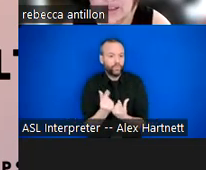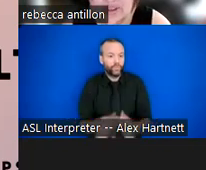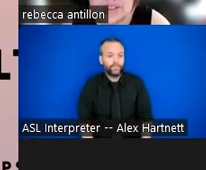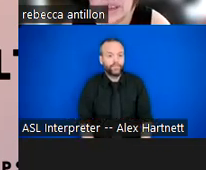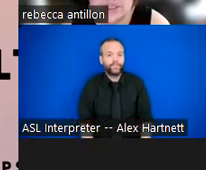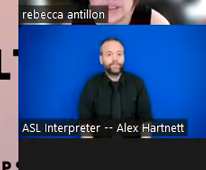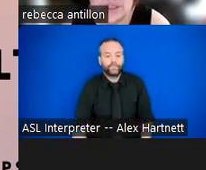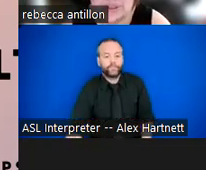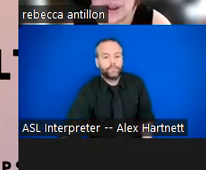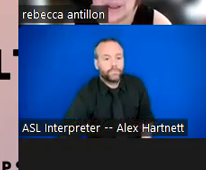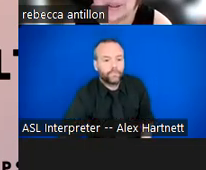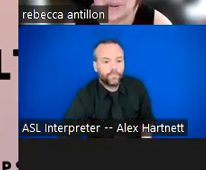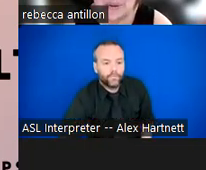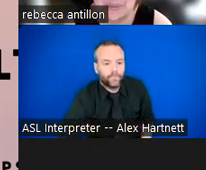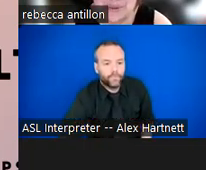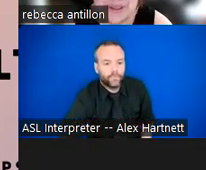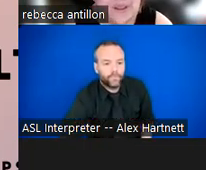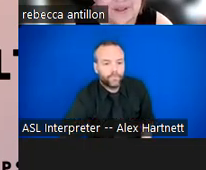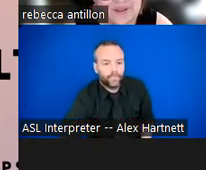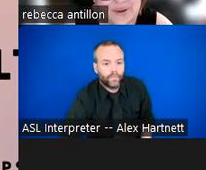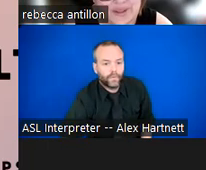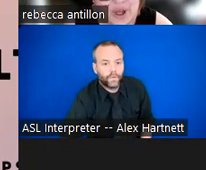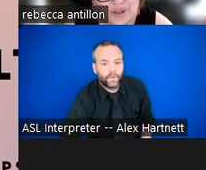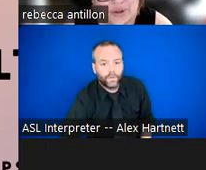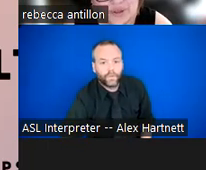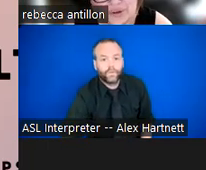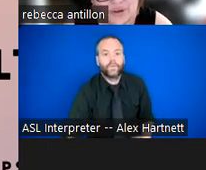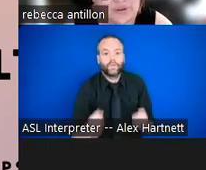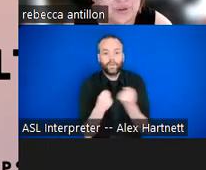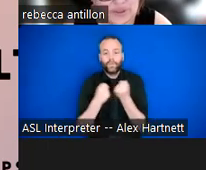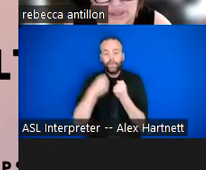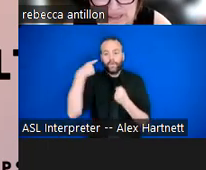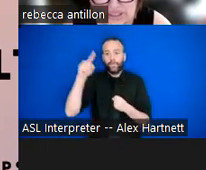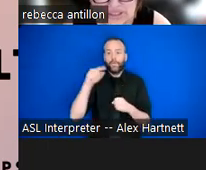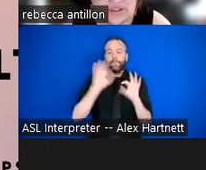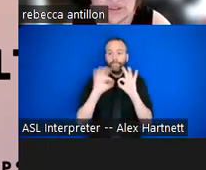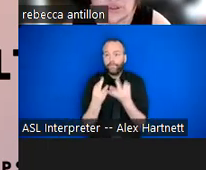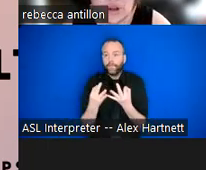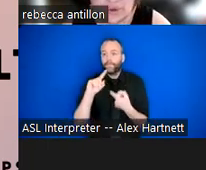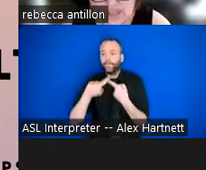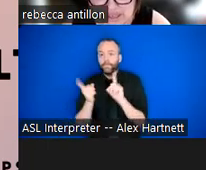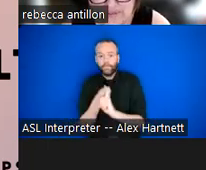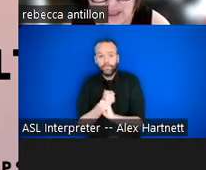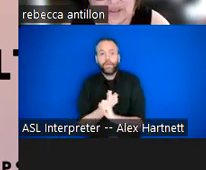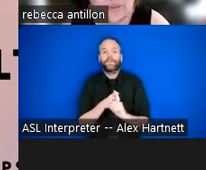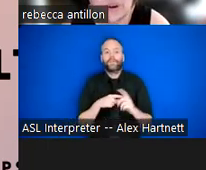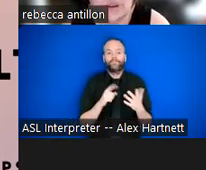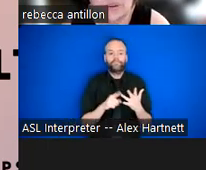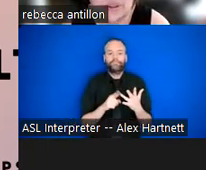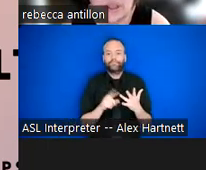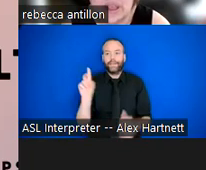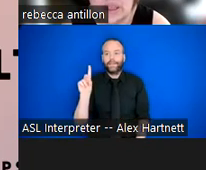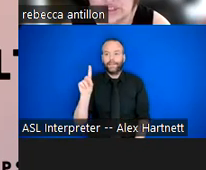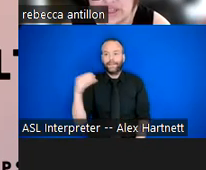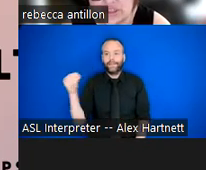and even a Dungeons and Dragons group. So as Paul noted earlier, social connections are a strong protective factor for our